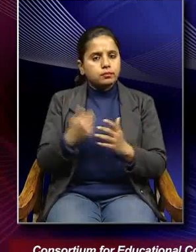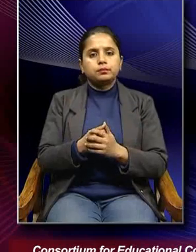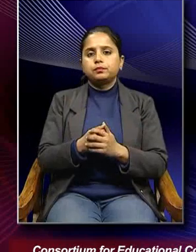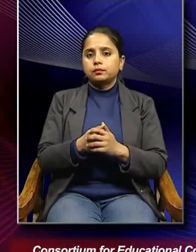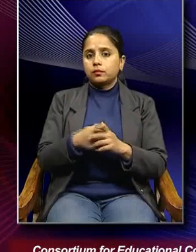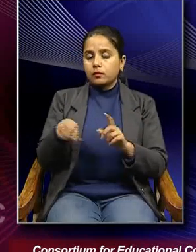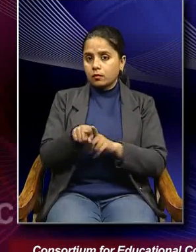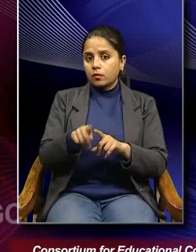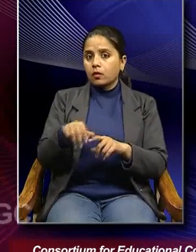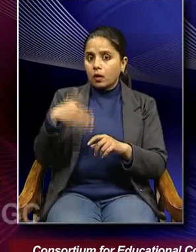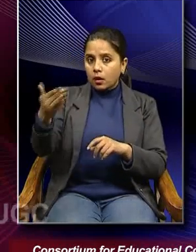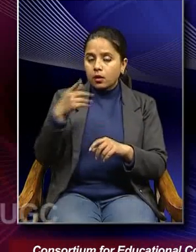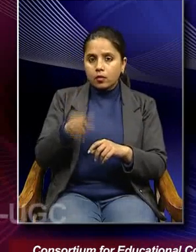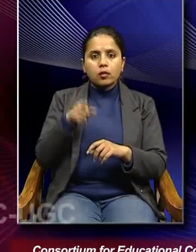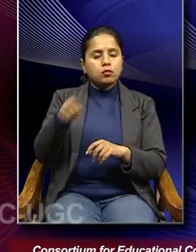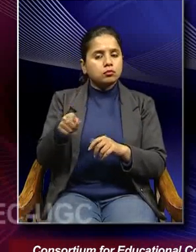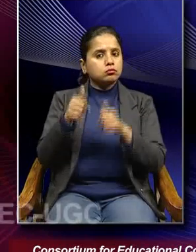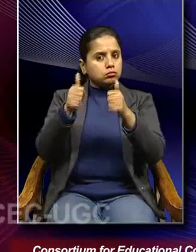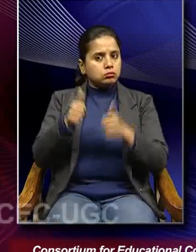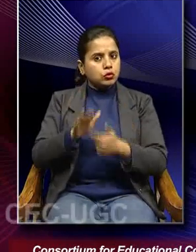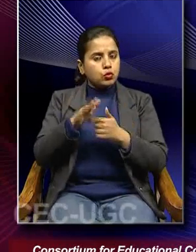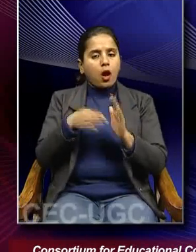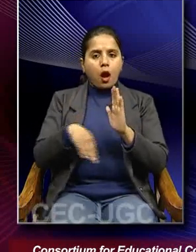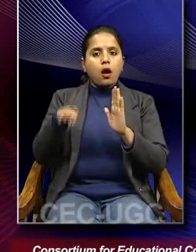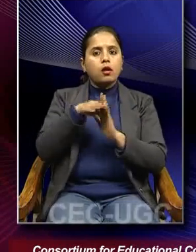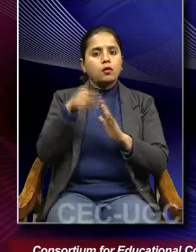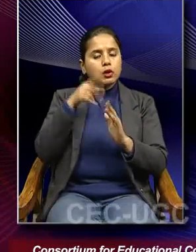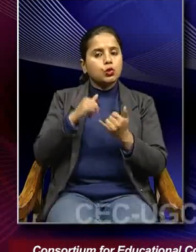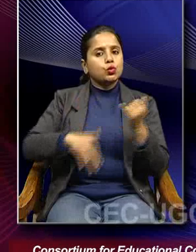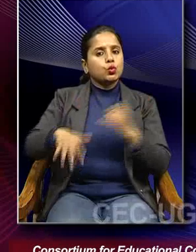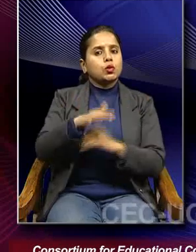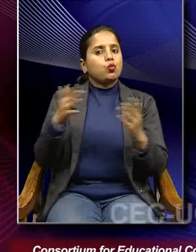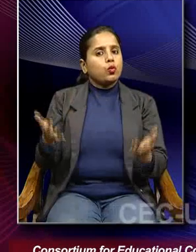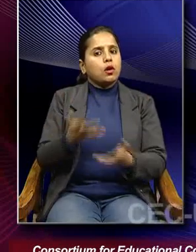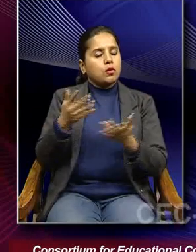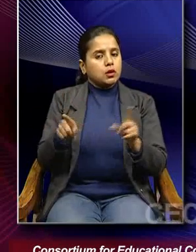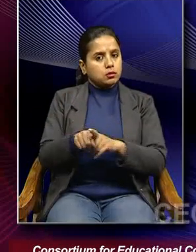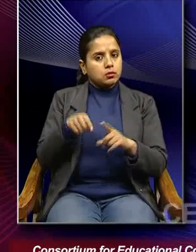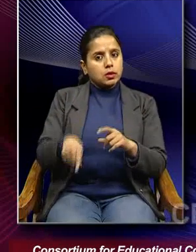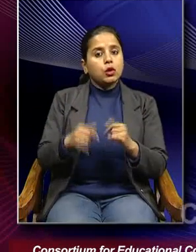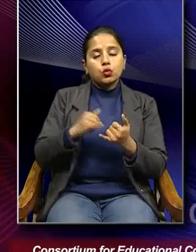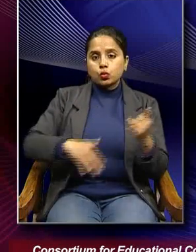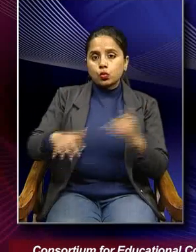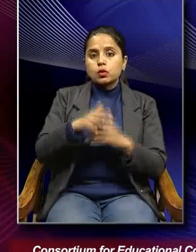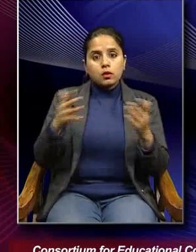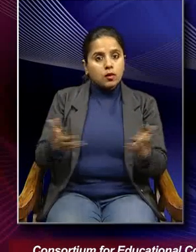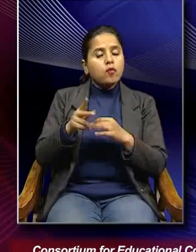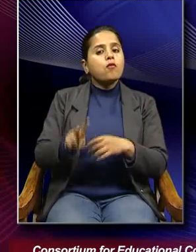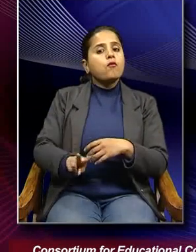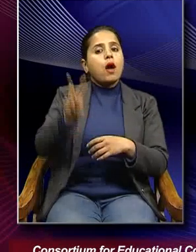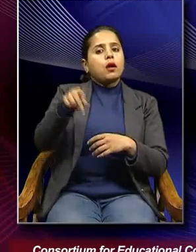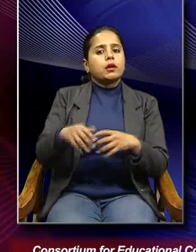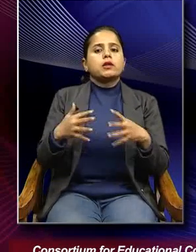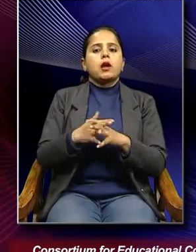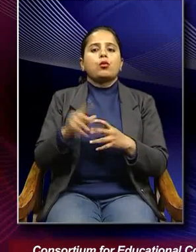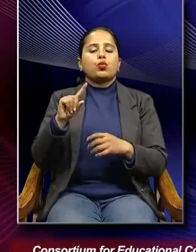also further, it yields a higher level of social welfare, and that social welfare value is